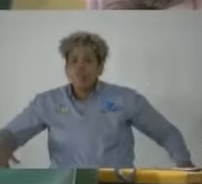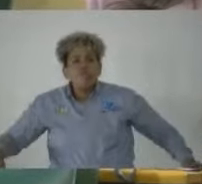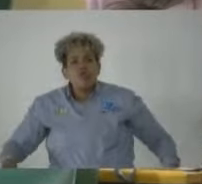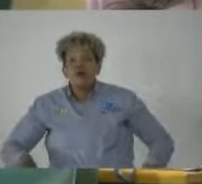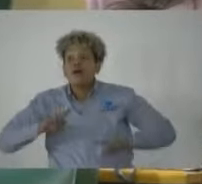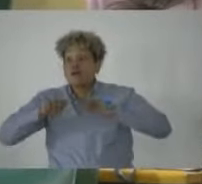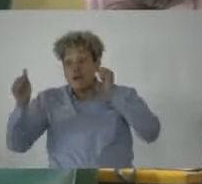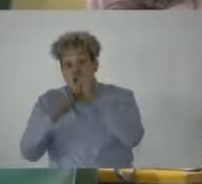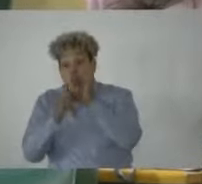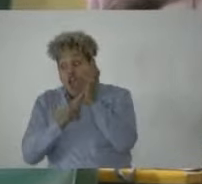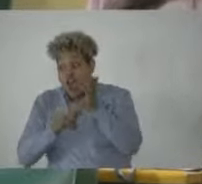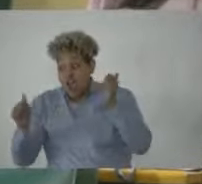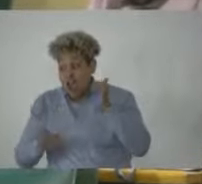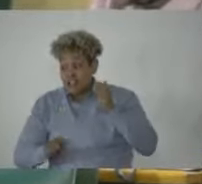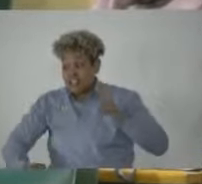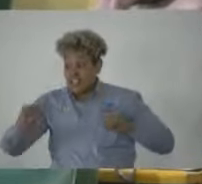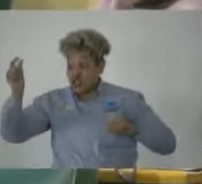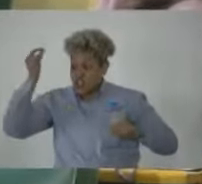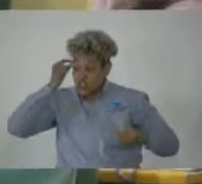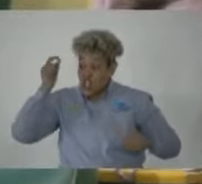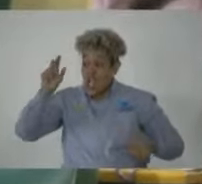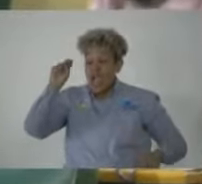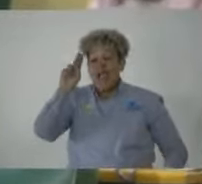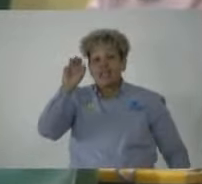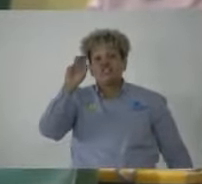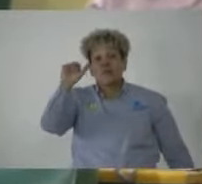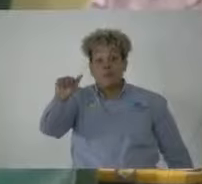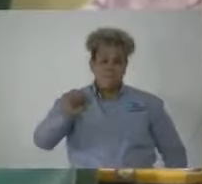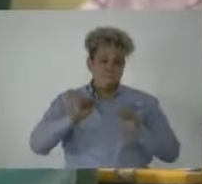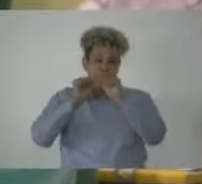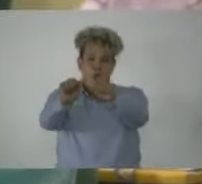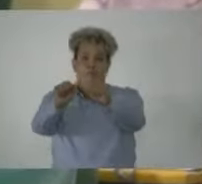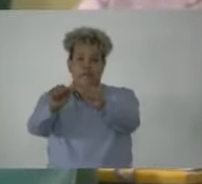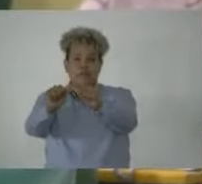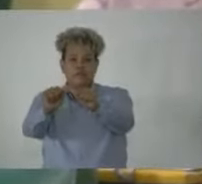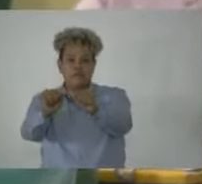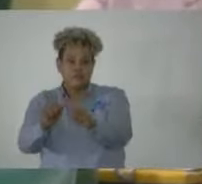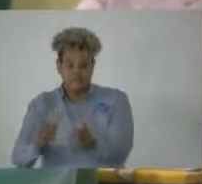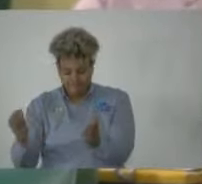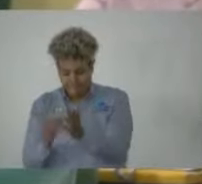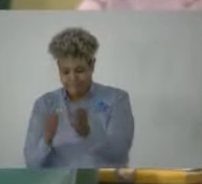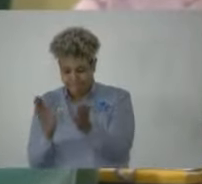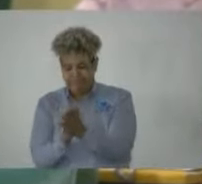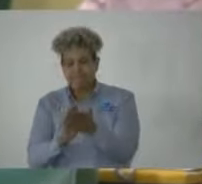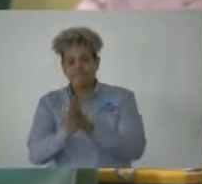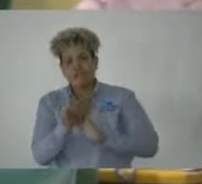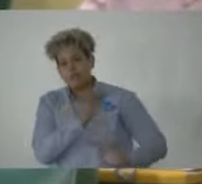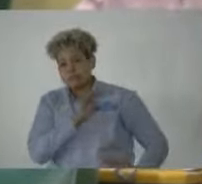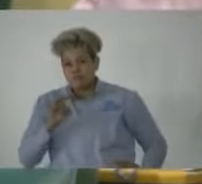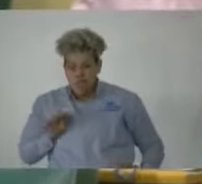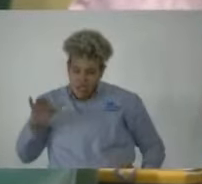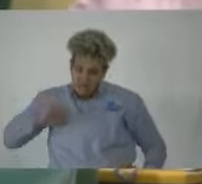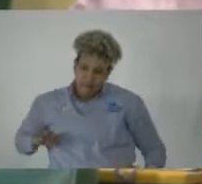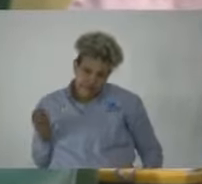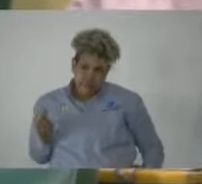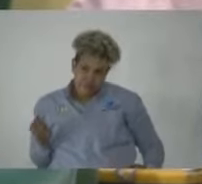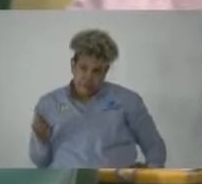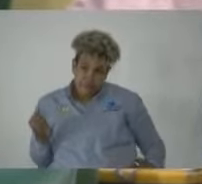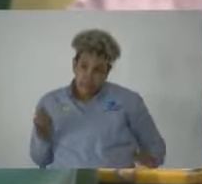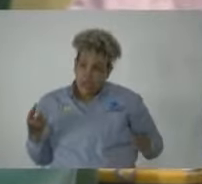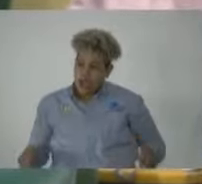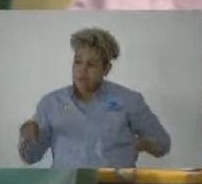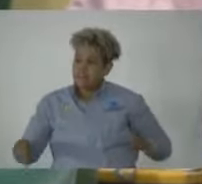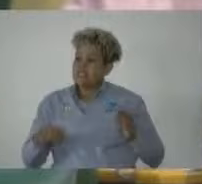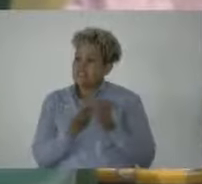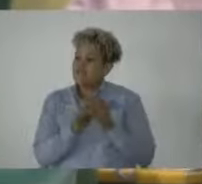under this government, Madam Speaker, the permanent post has been created, and in the upcoming fiscal year,